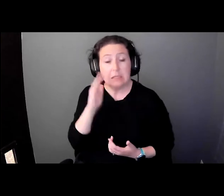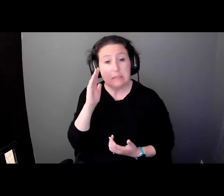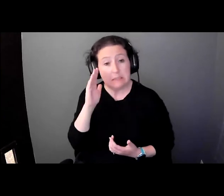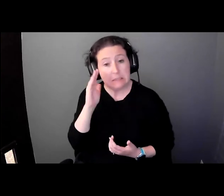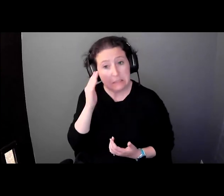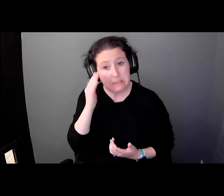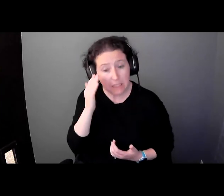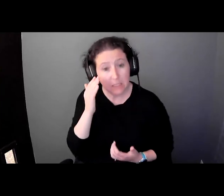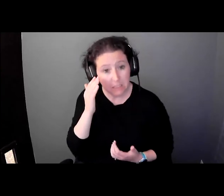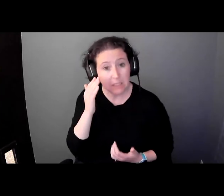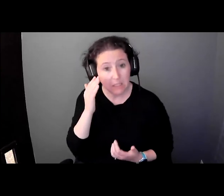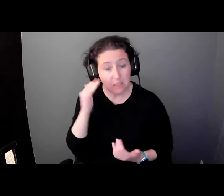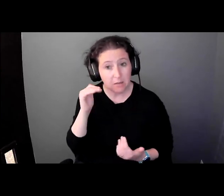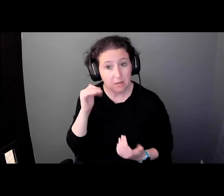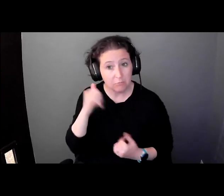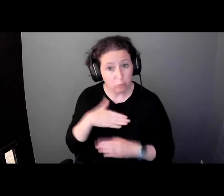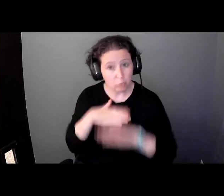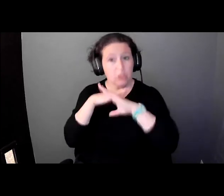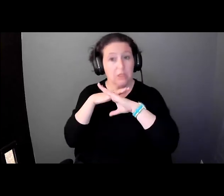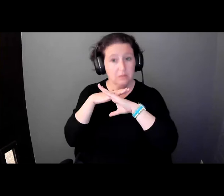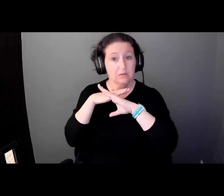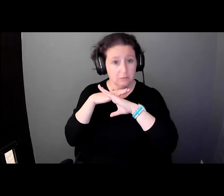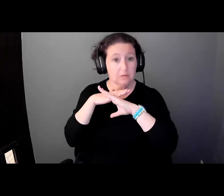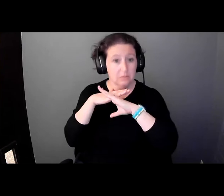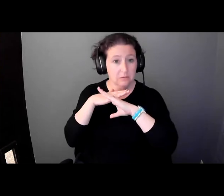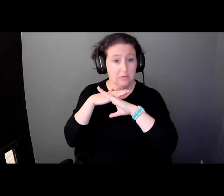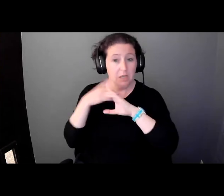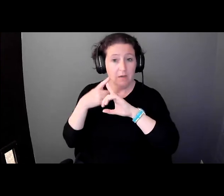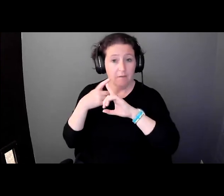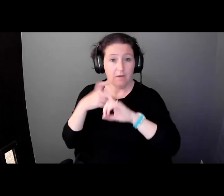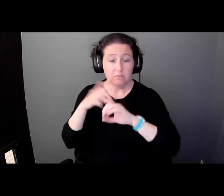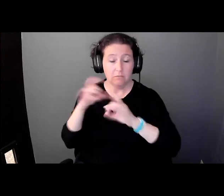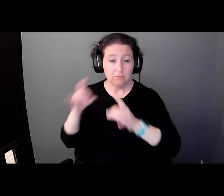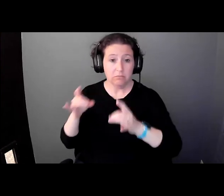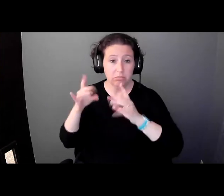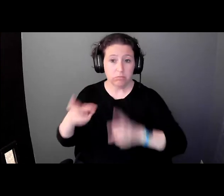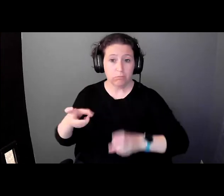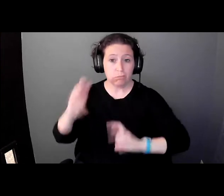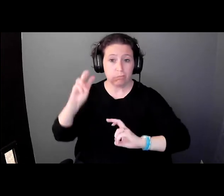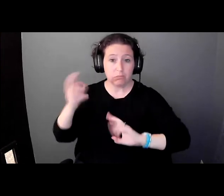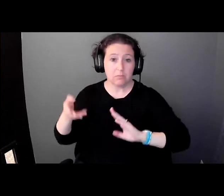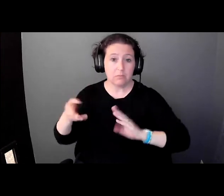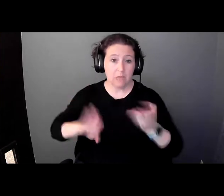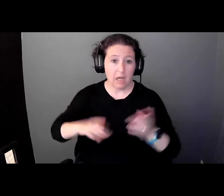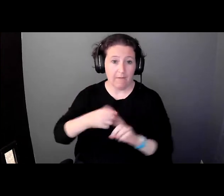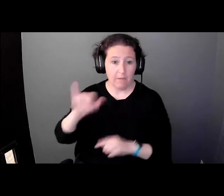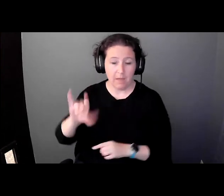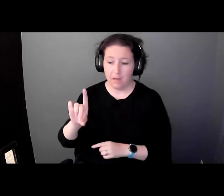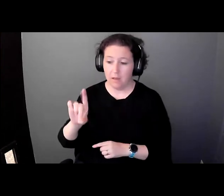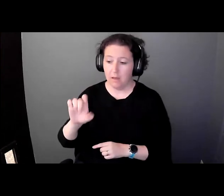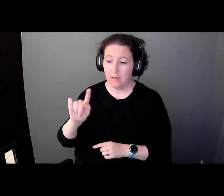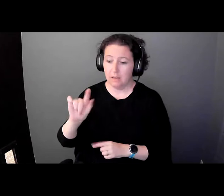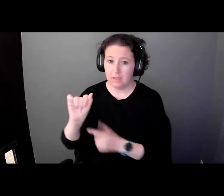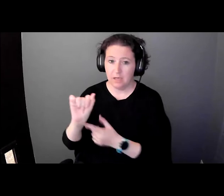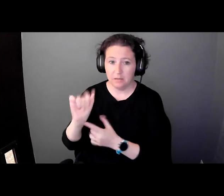very, very good protection from severe illness and death. So in